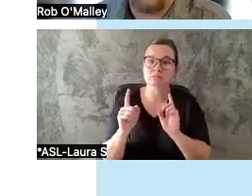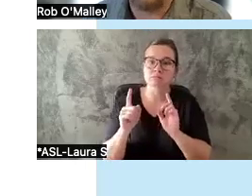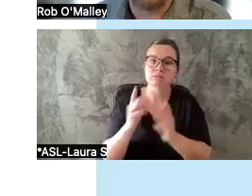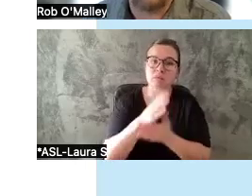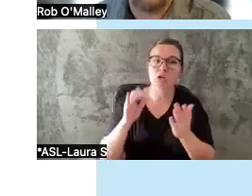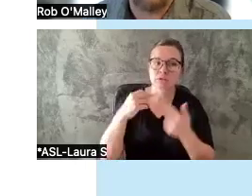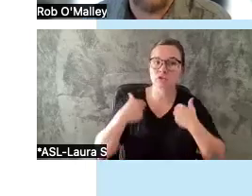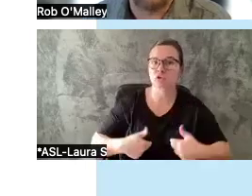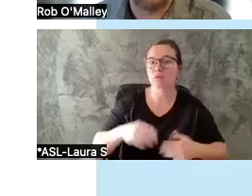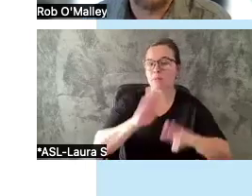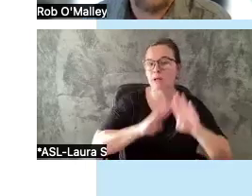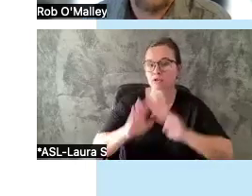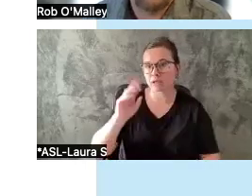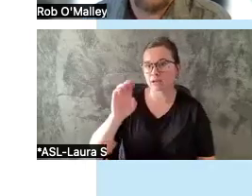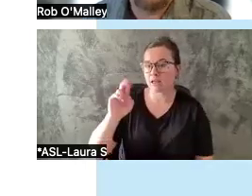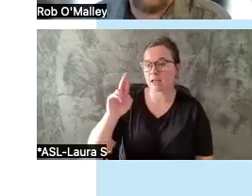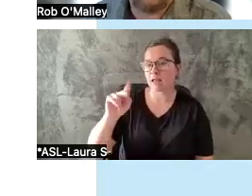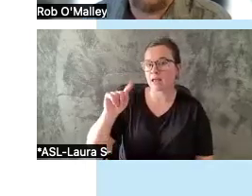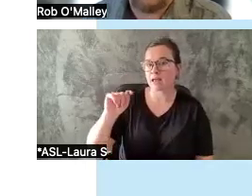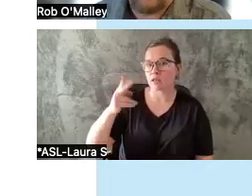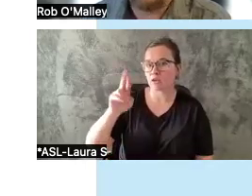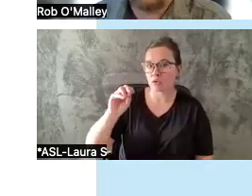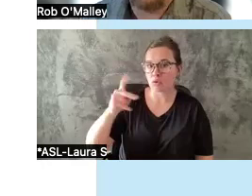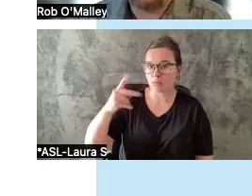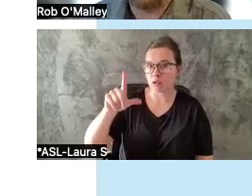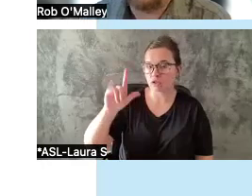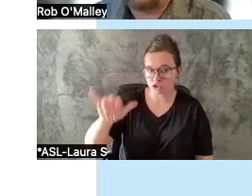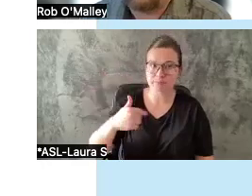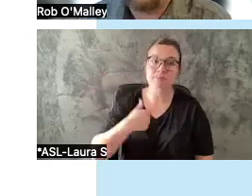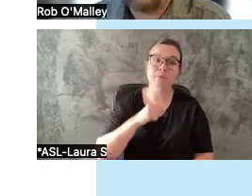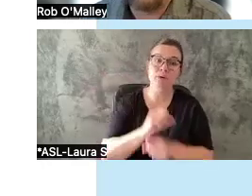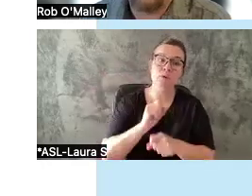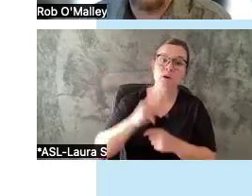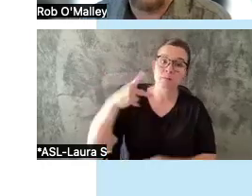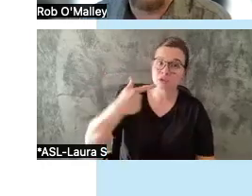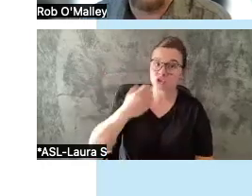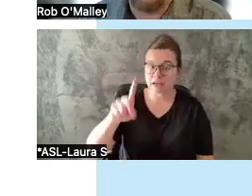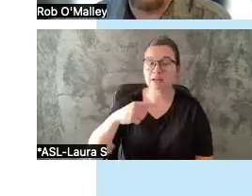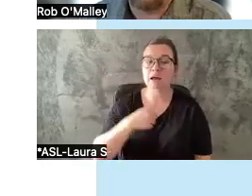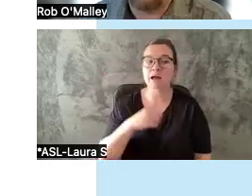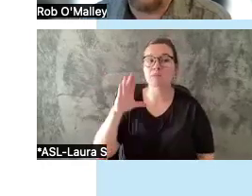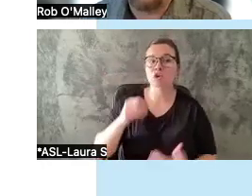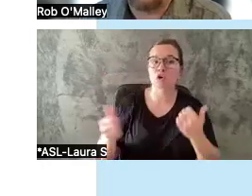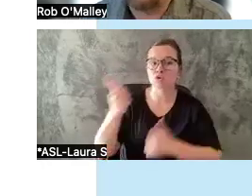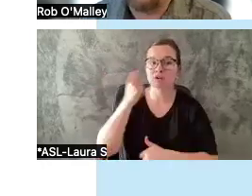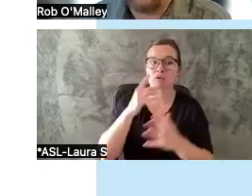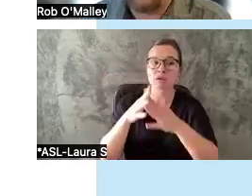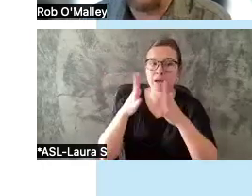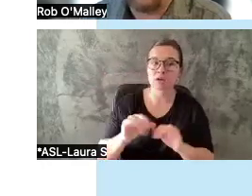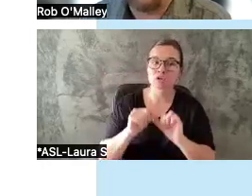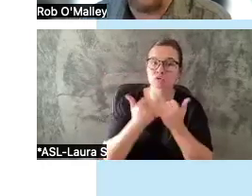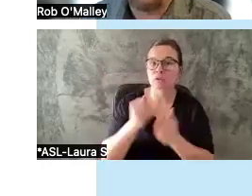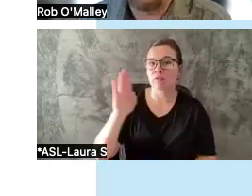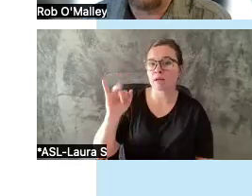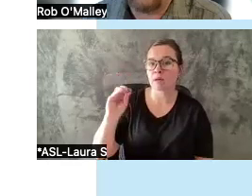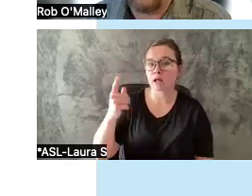of human biology and anthropology. And beyond my work at PGED, I'm also the Education Committee co-chair for the American Association of